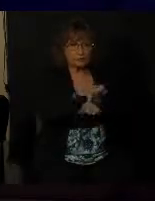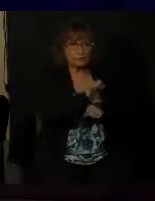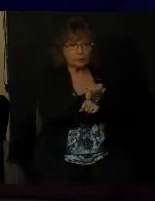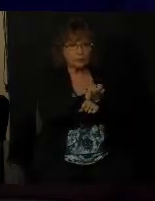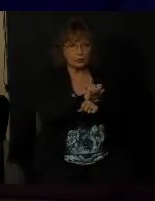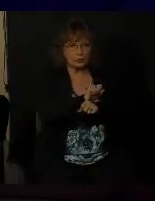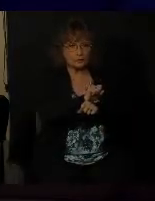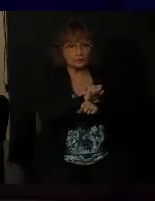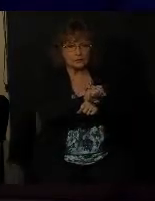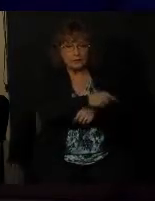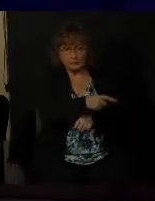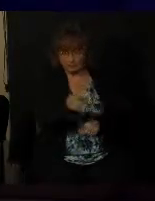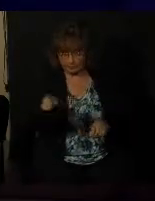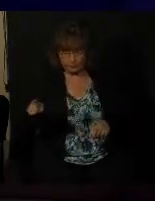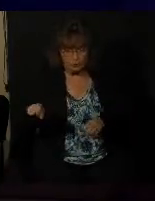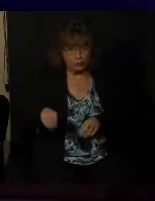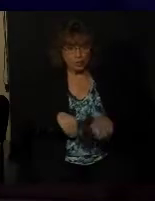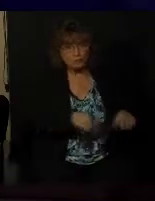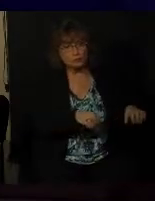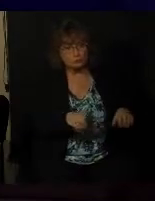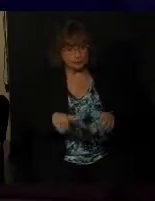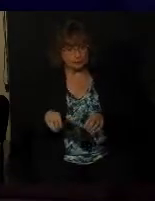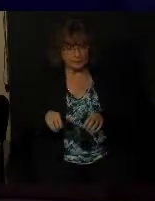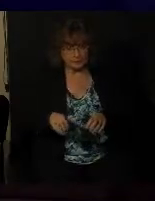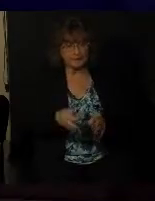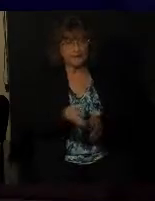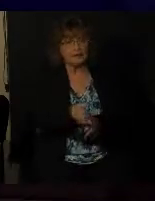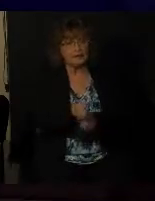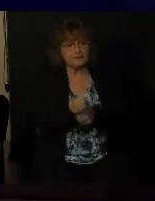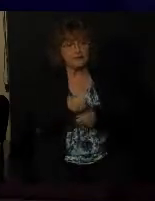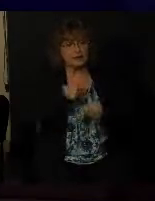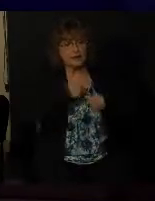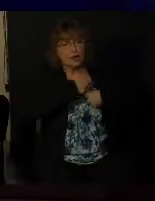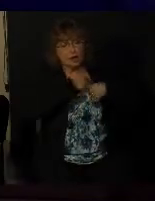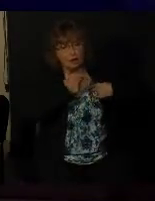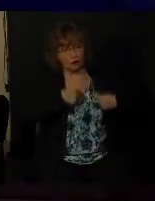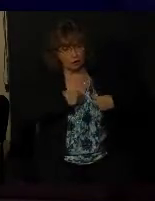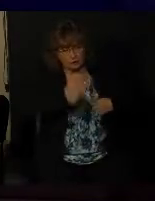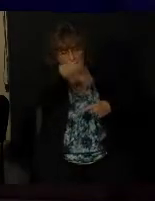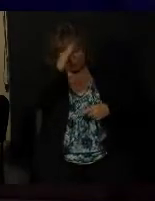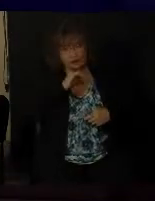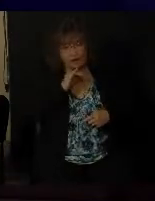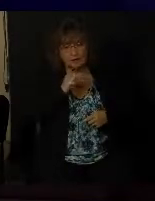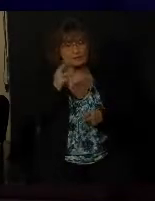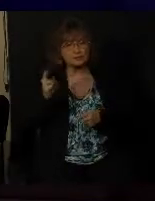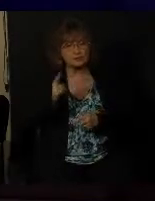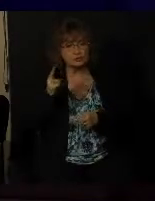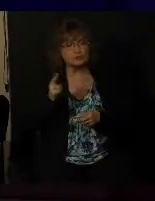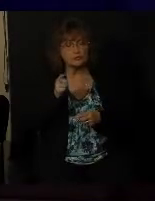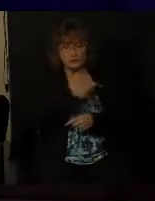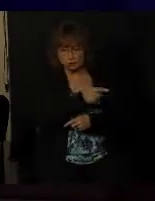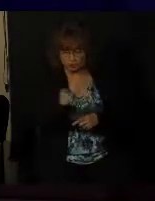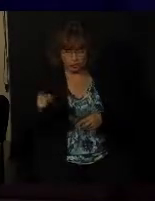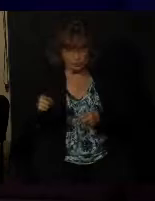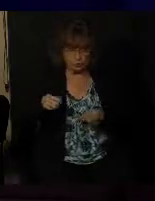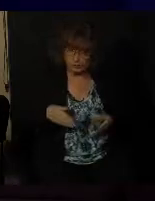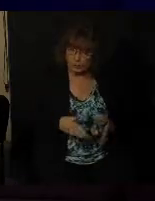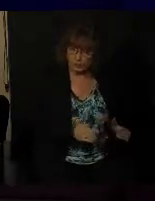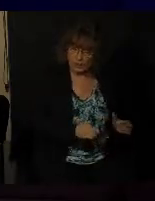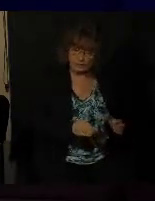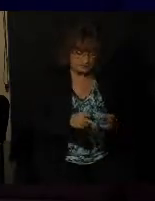away, take heart. God is using you in ways and places you have no